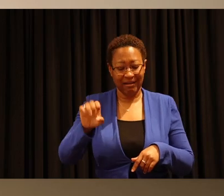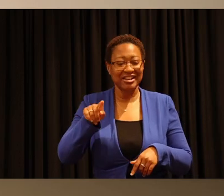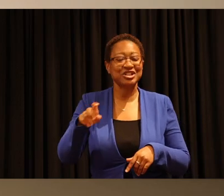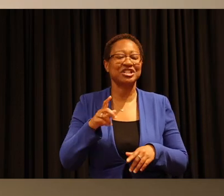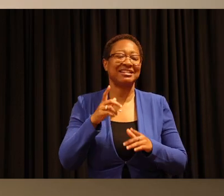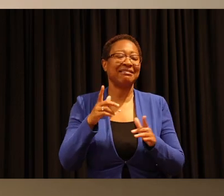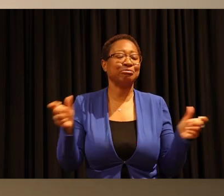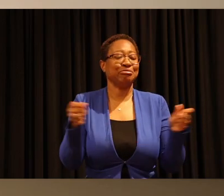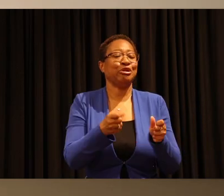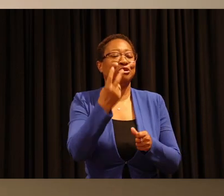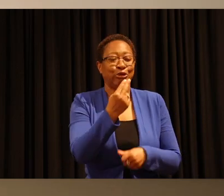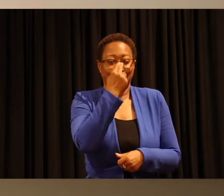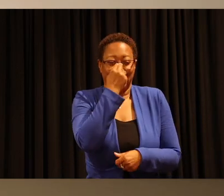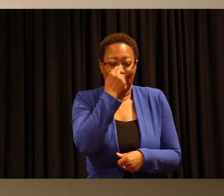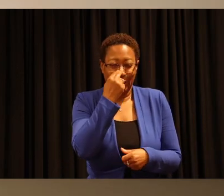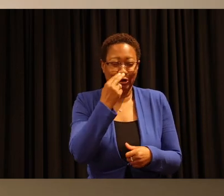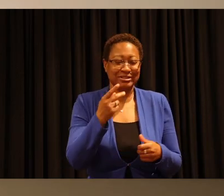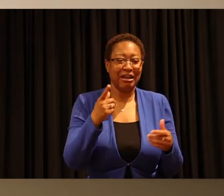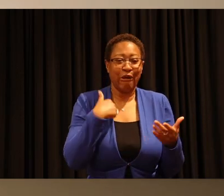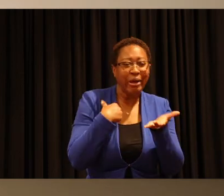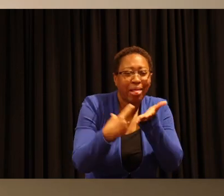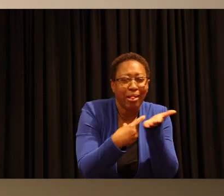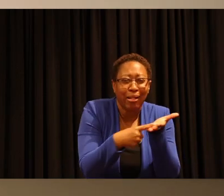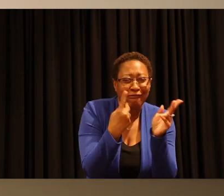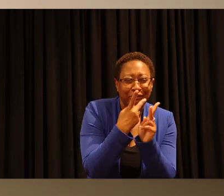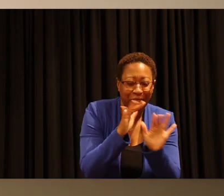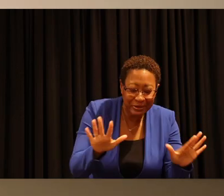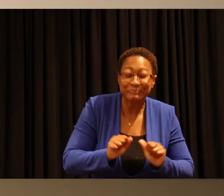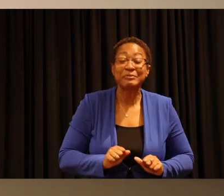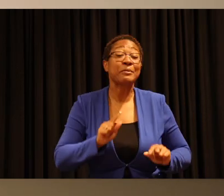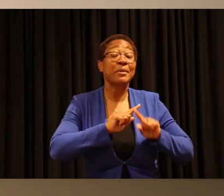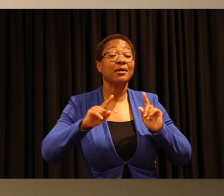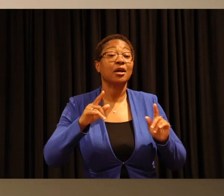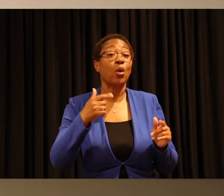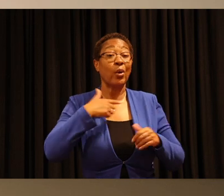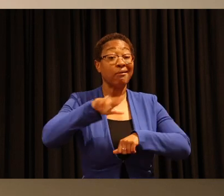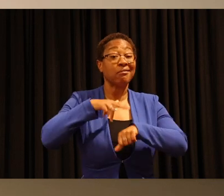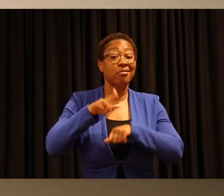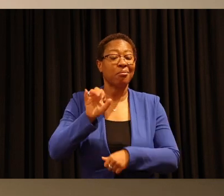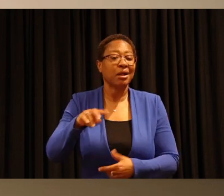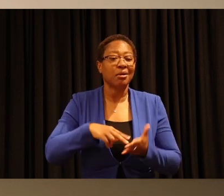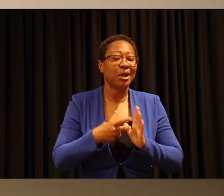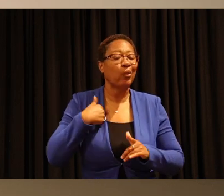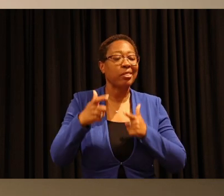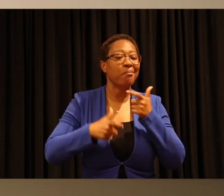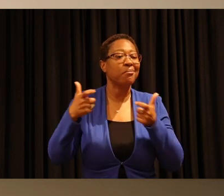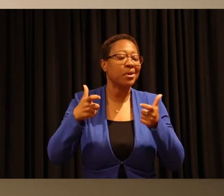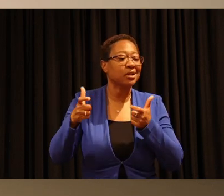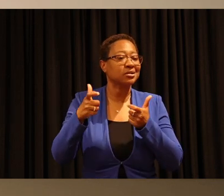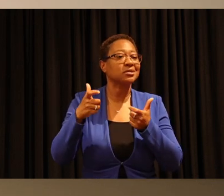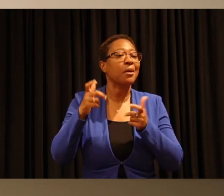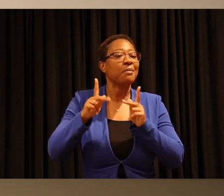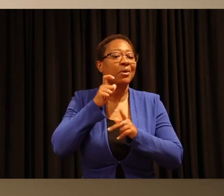and let us go try to figure stuff out. And one of the things I said to him is, just because we're a national bank doesn't mean we're the biggest player in this